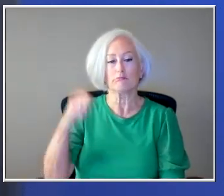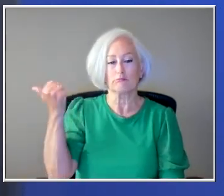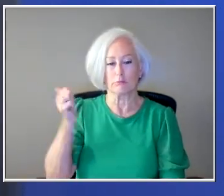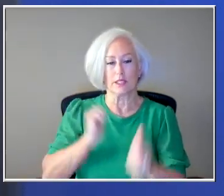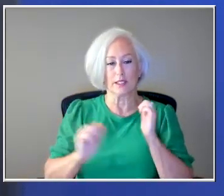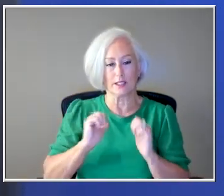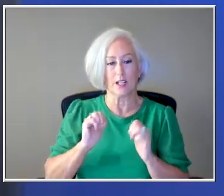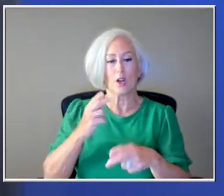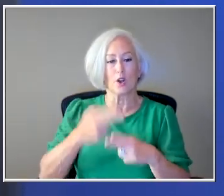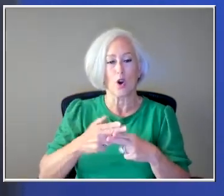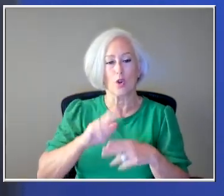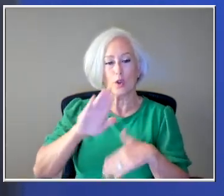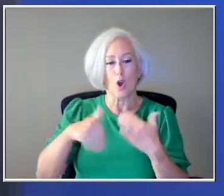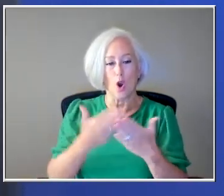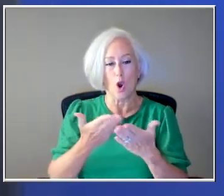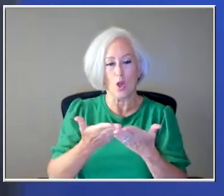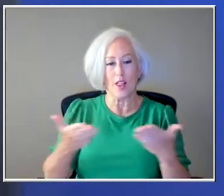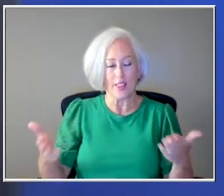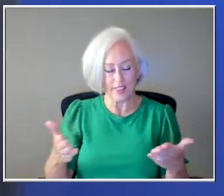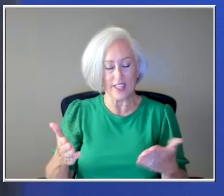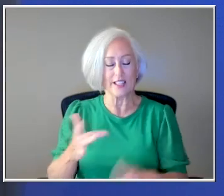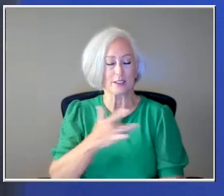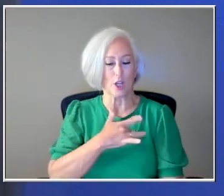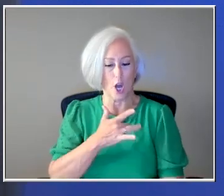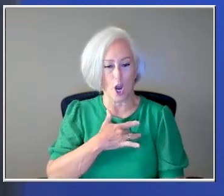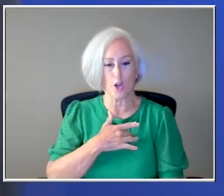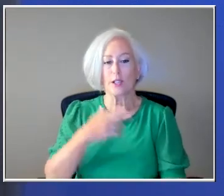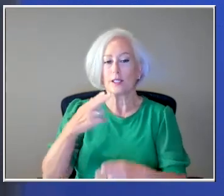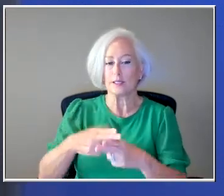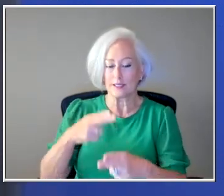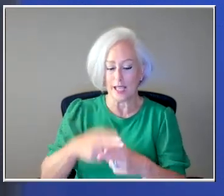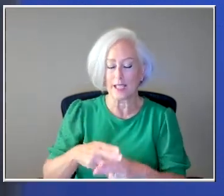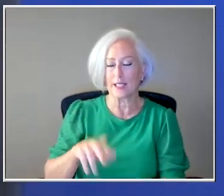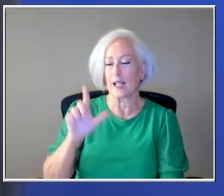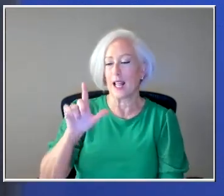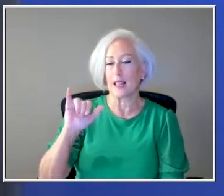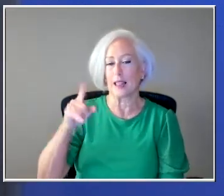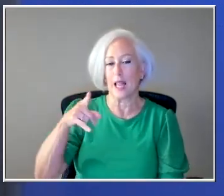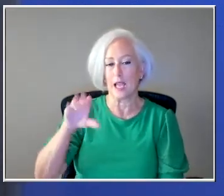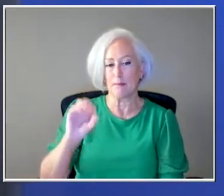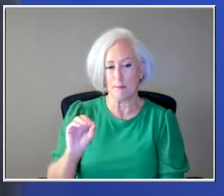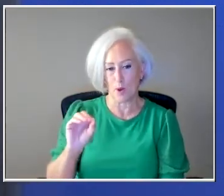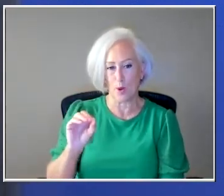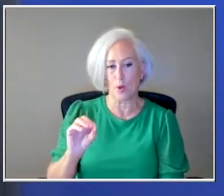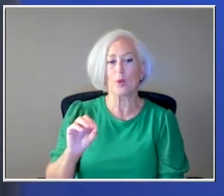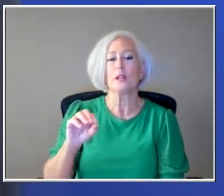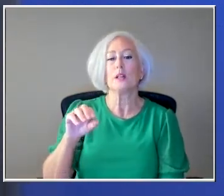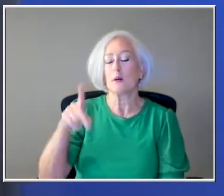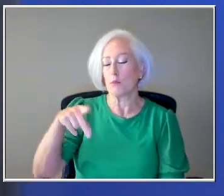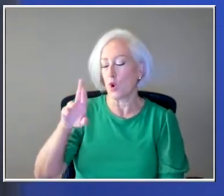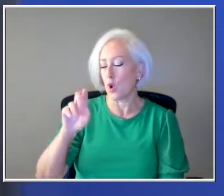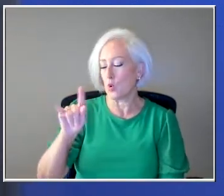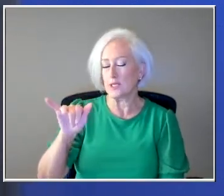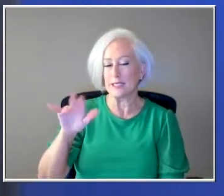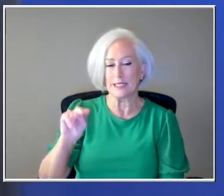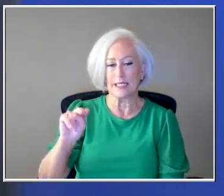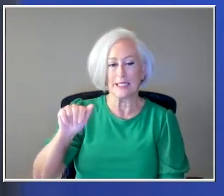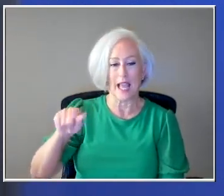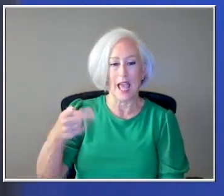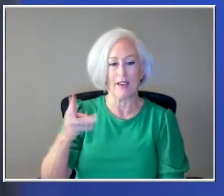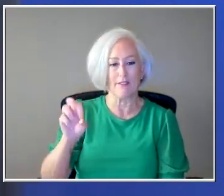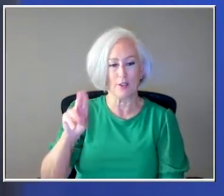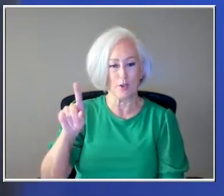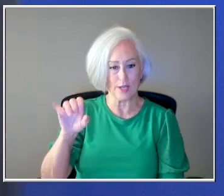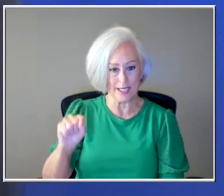titled Lipoprotein Apheresis. Now, those deposits on Aubrey's skin are what led to a diagnosis. But in most cases, we